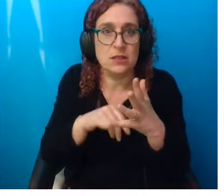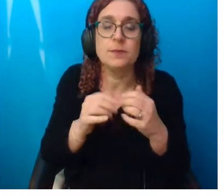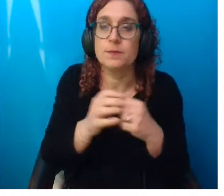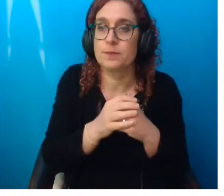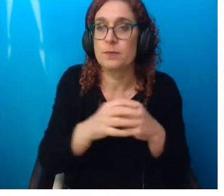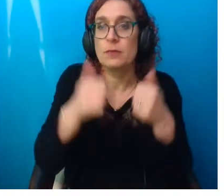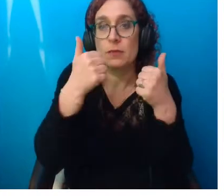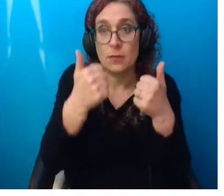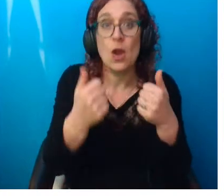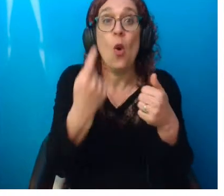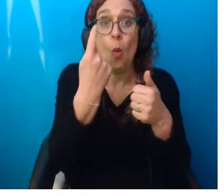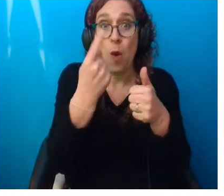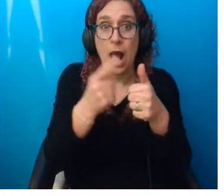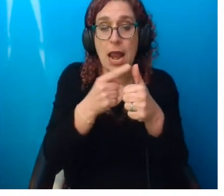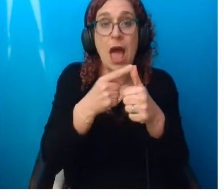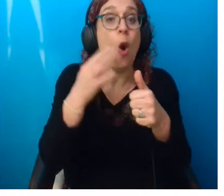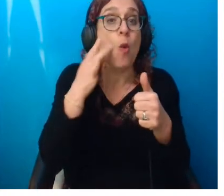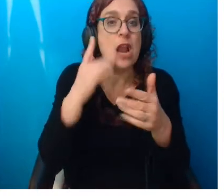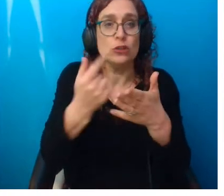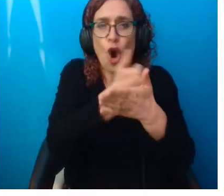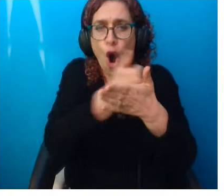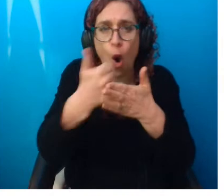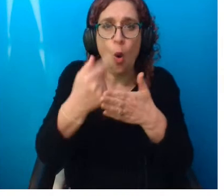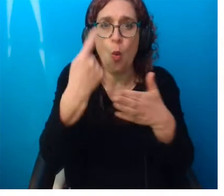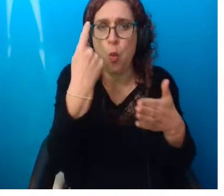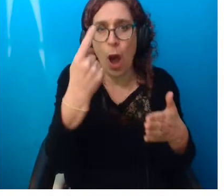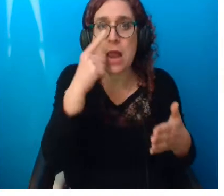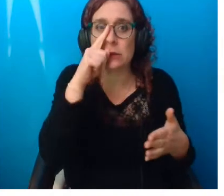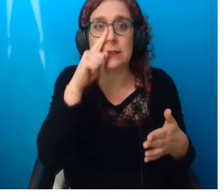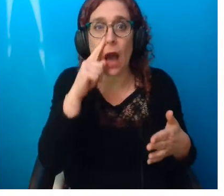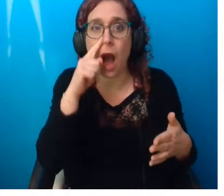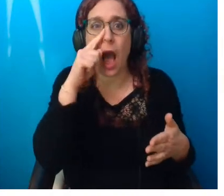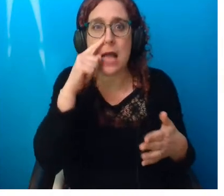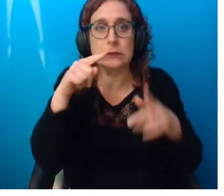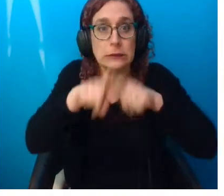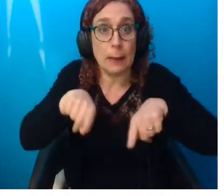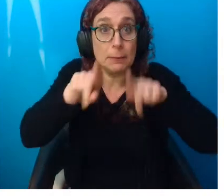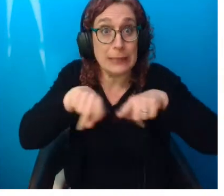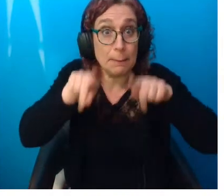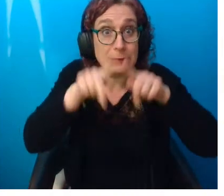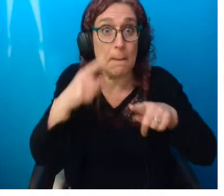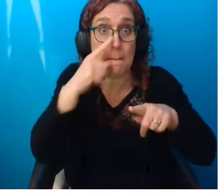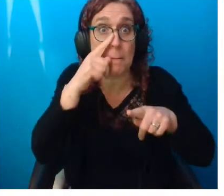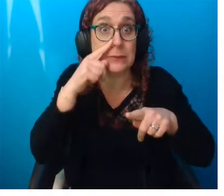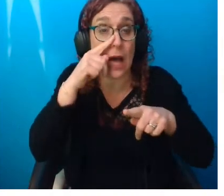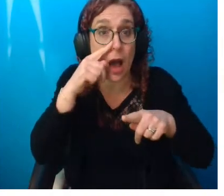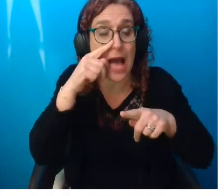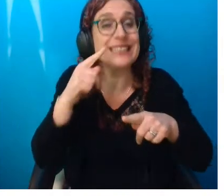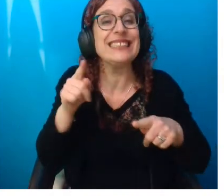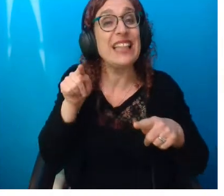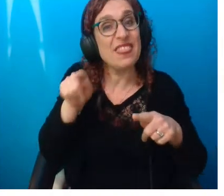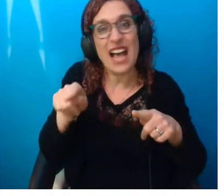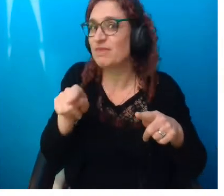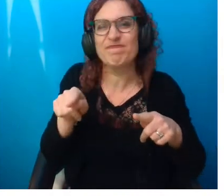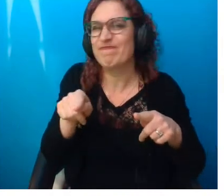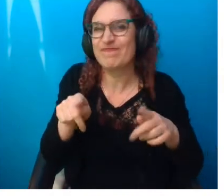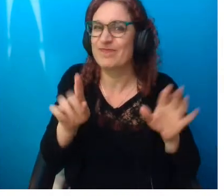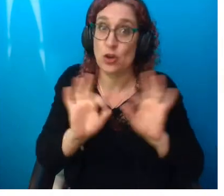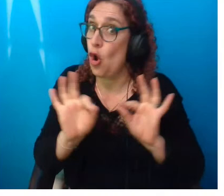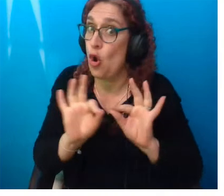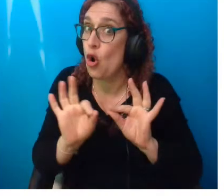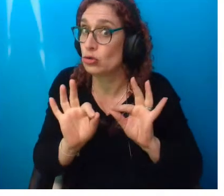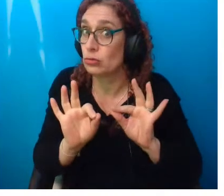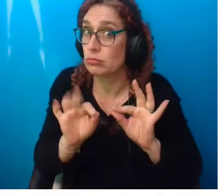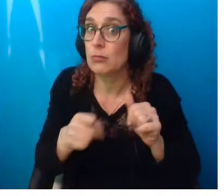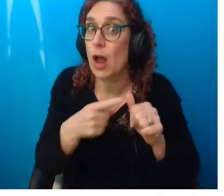nose always, are unlikely to be due to an allergic rhinitis.